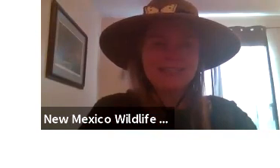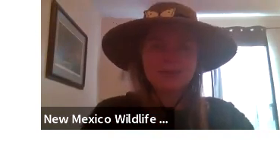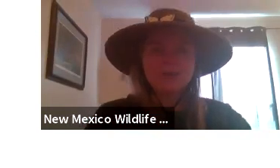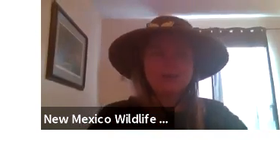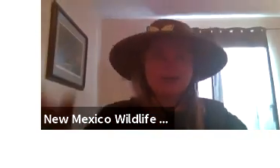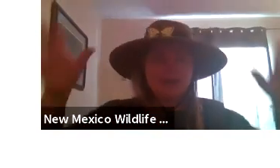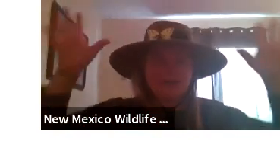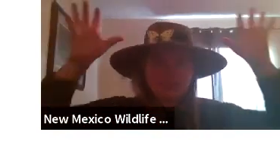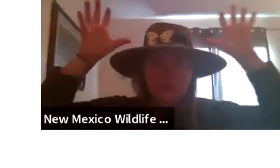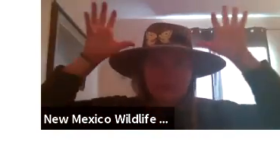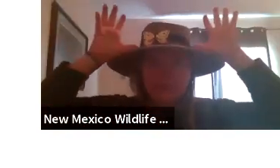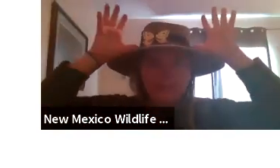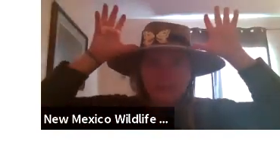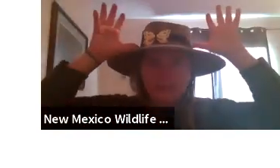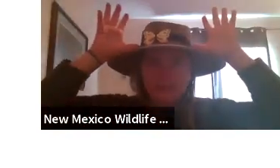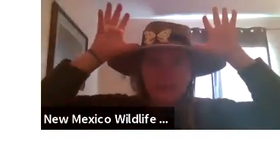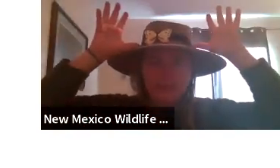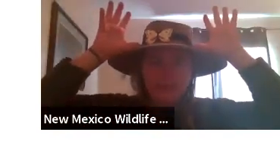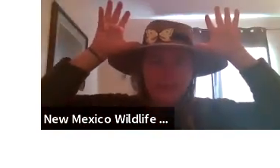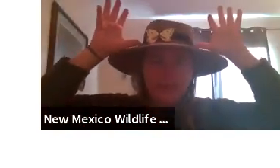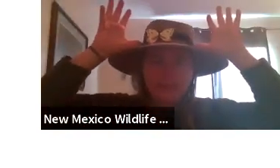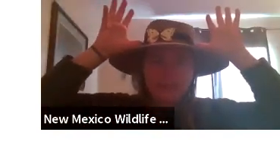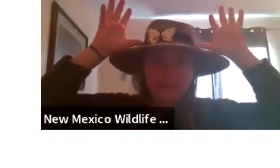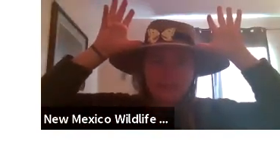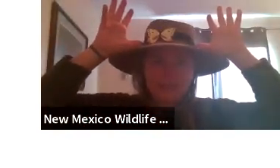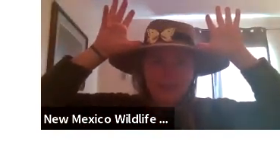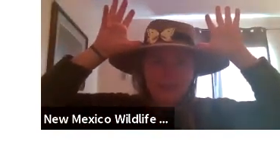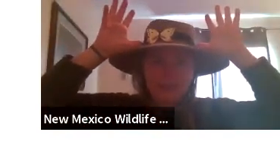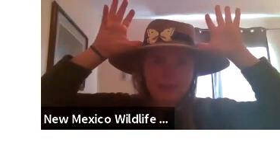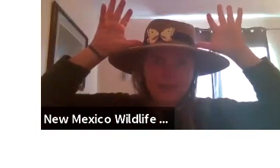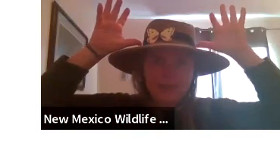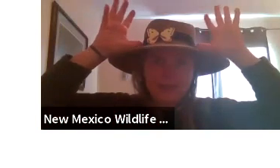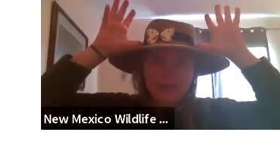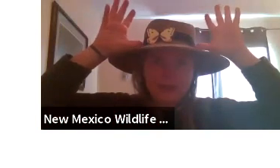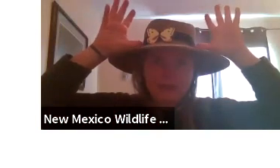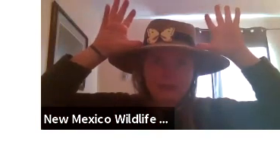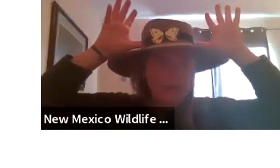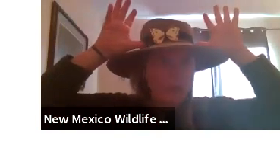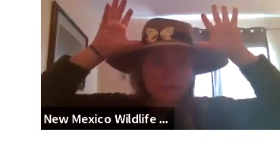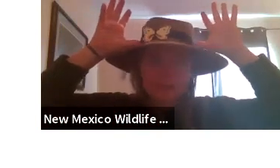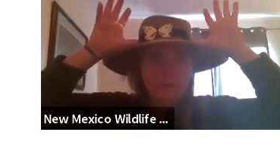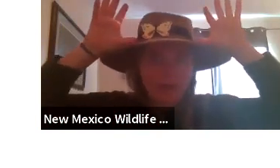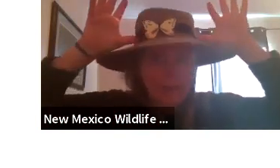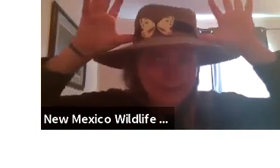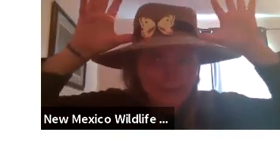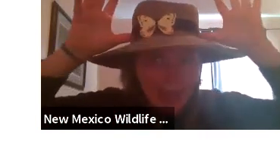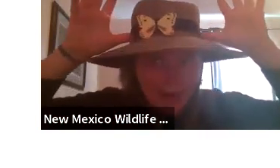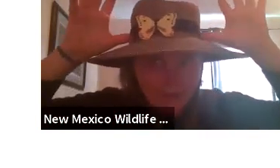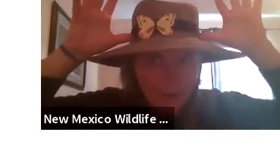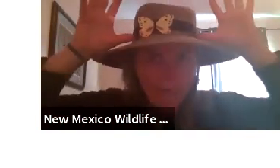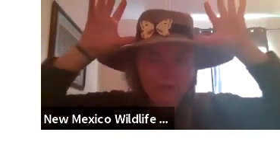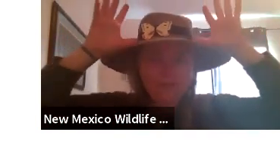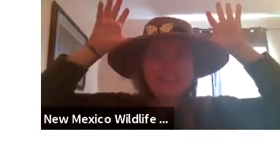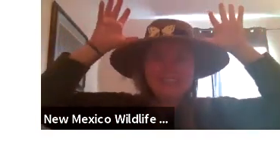he's a squirrel. So we say deer. That's easy because the antlers, right? Deer. No, it's not mom and